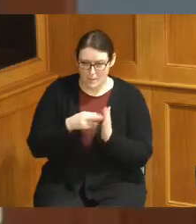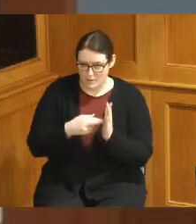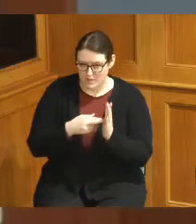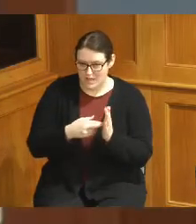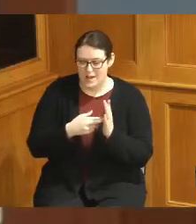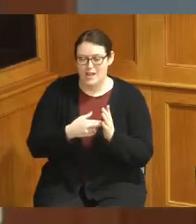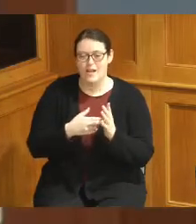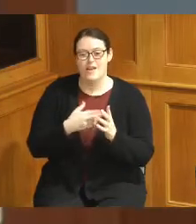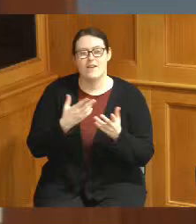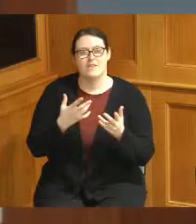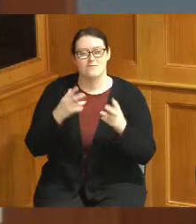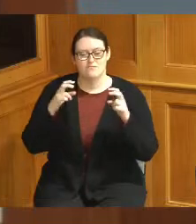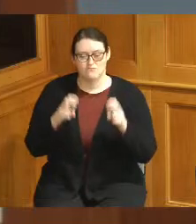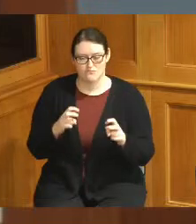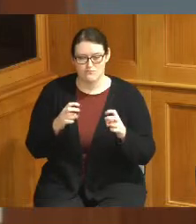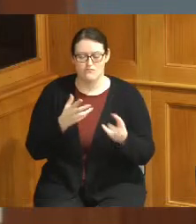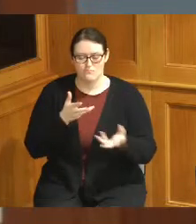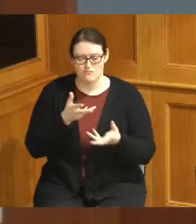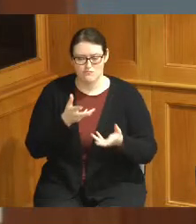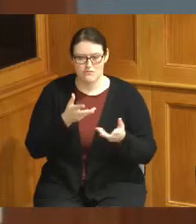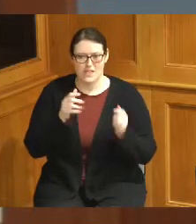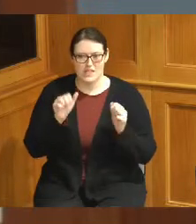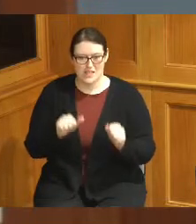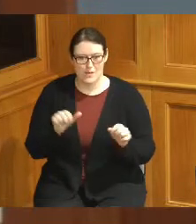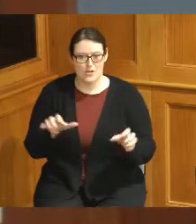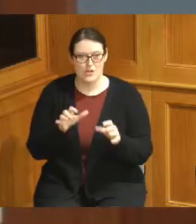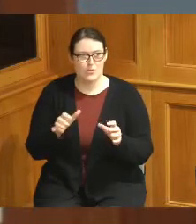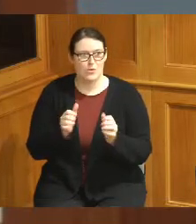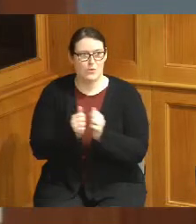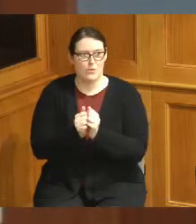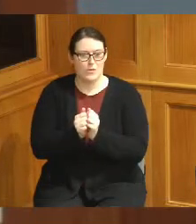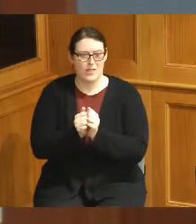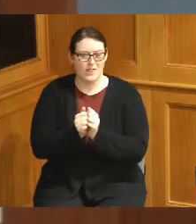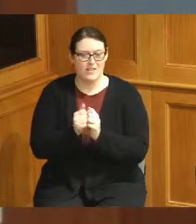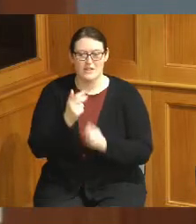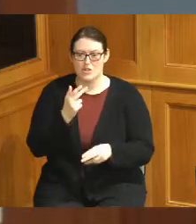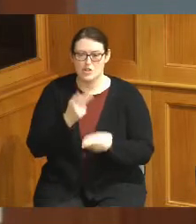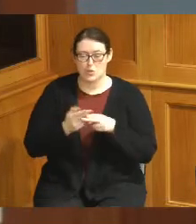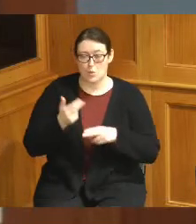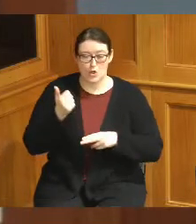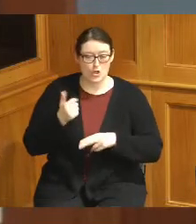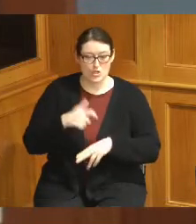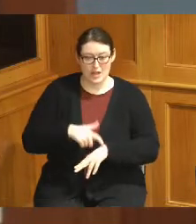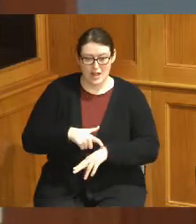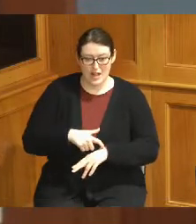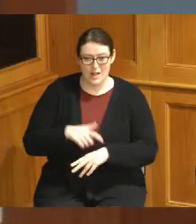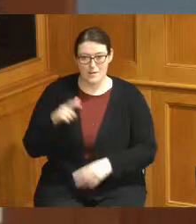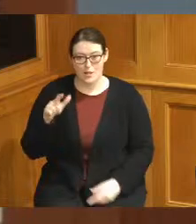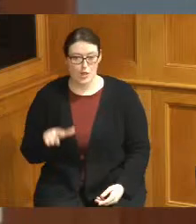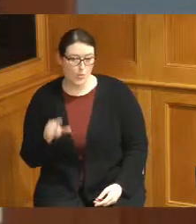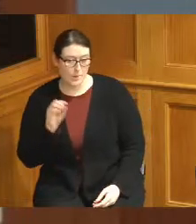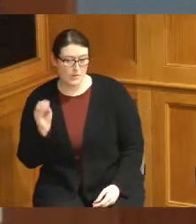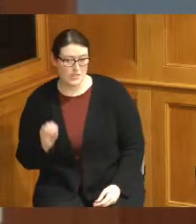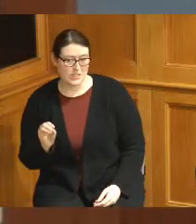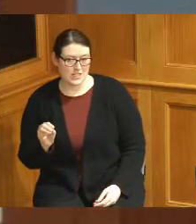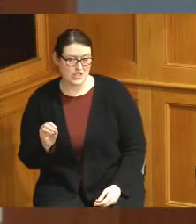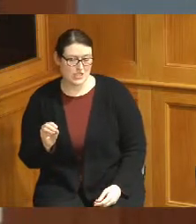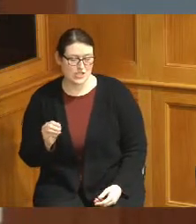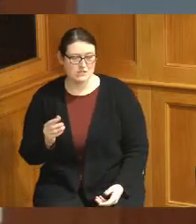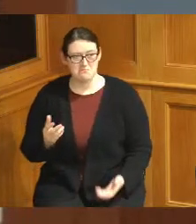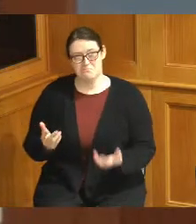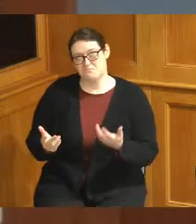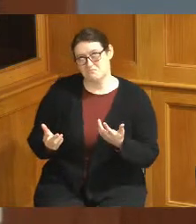this project have been done with a shorter term and lower percentage?